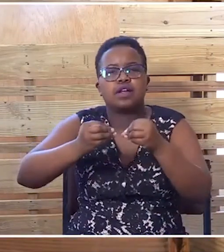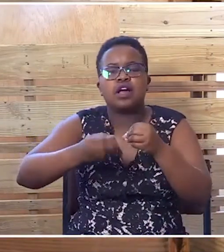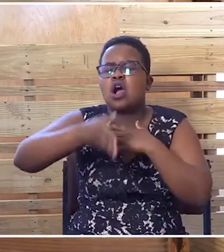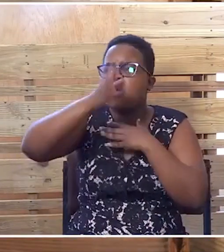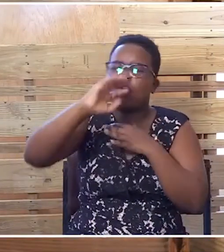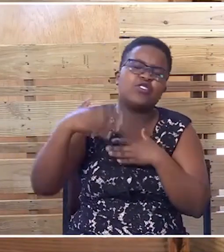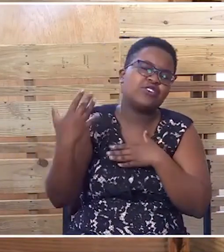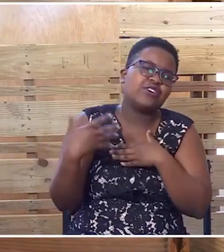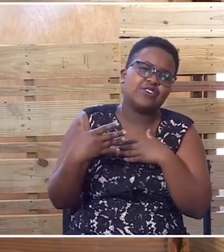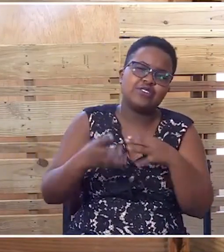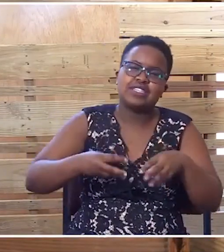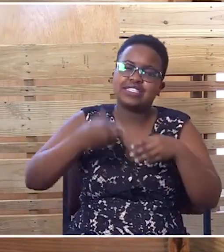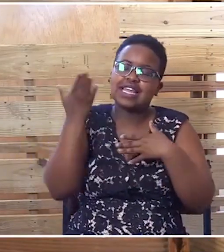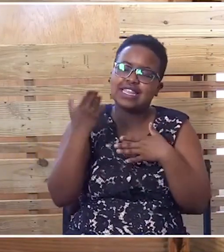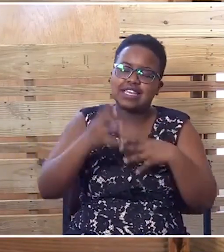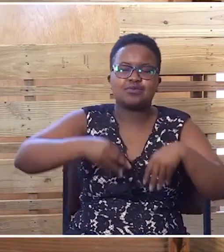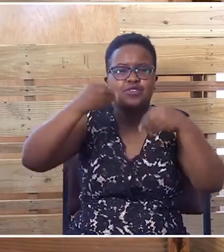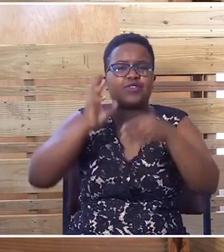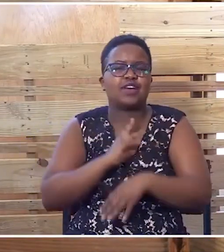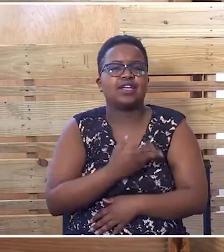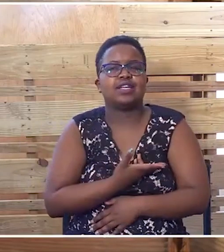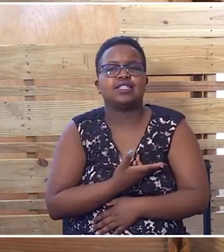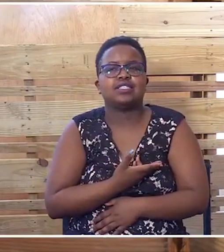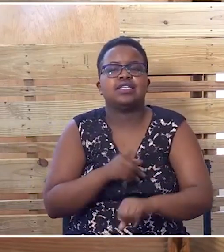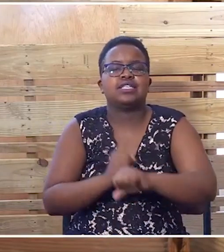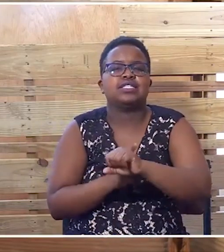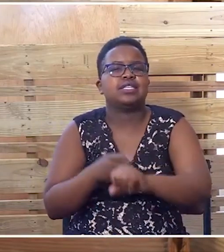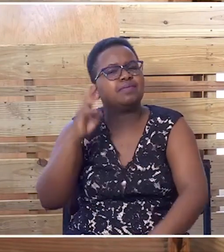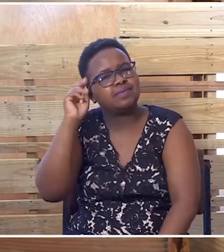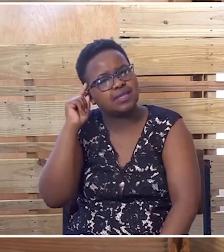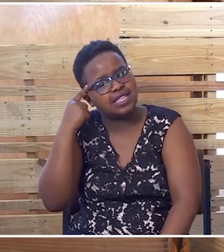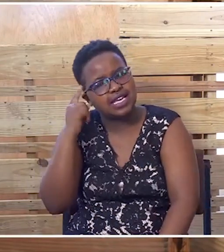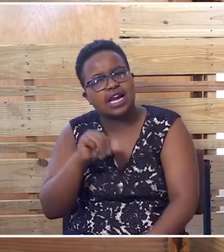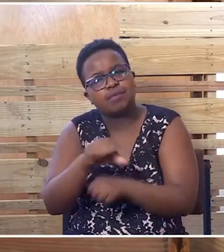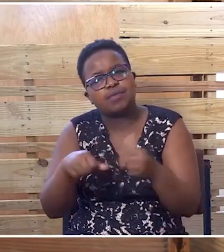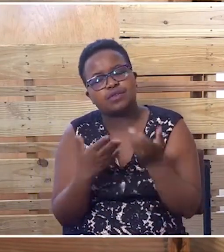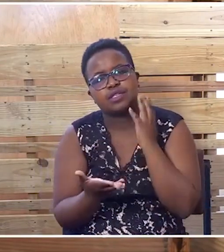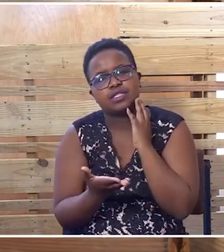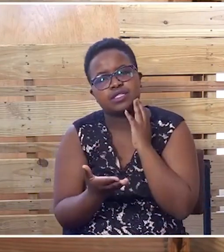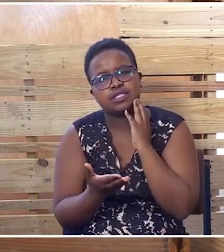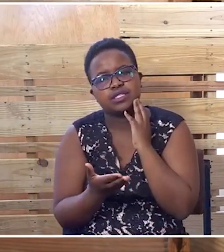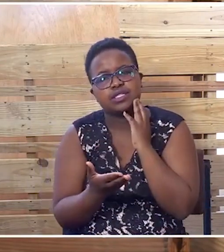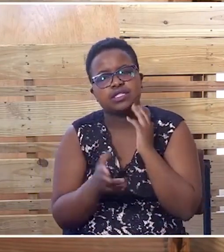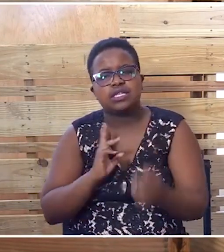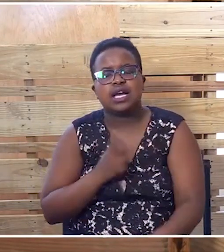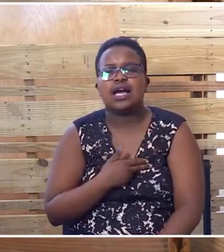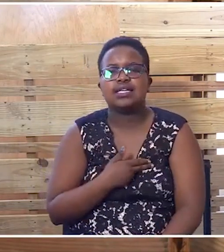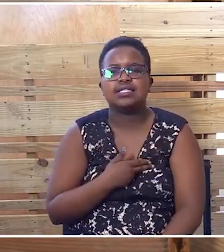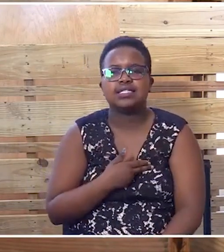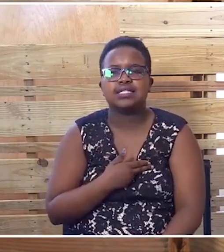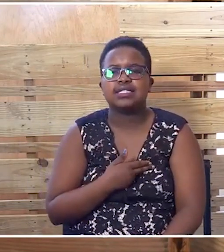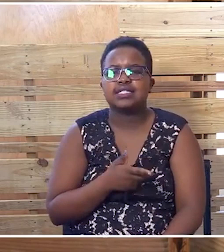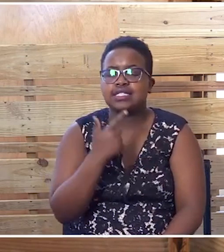there to provide for us. And so when we think about all this, you look at it and realize that God's laws are